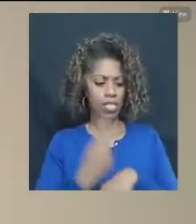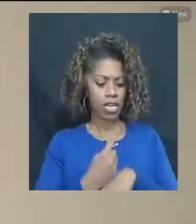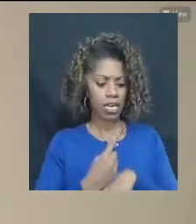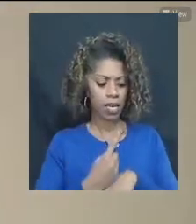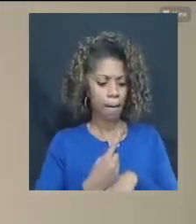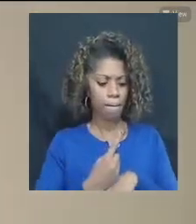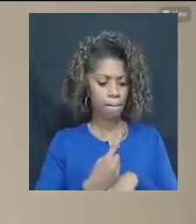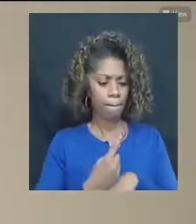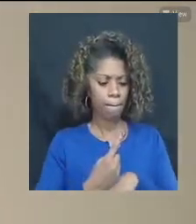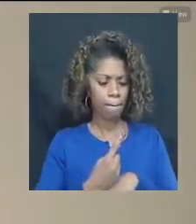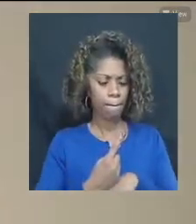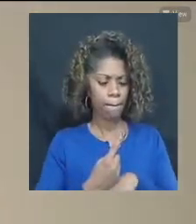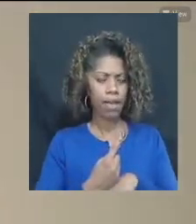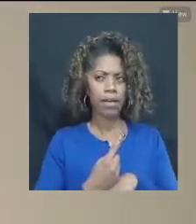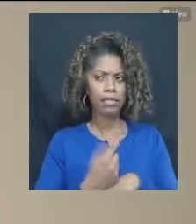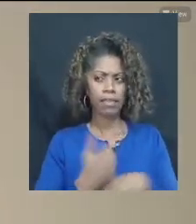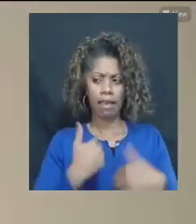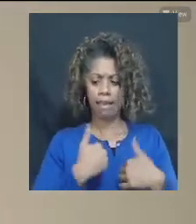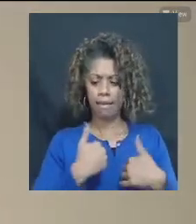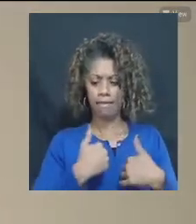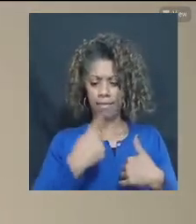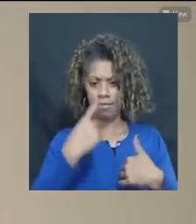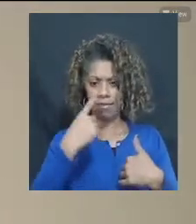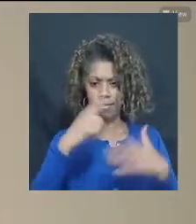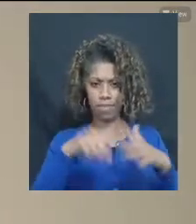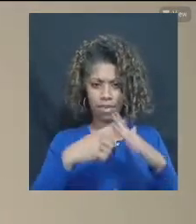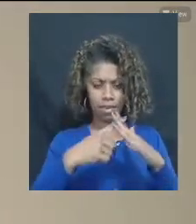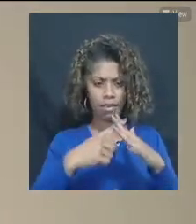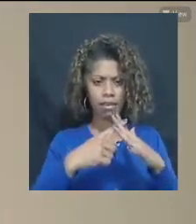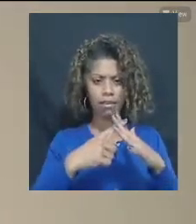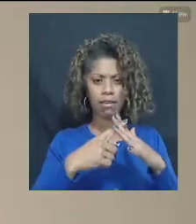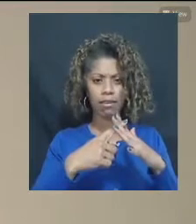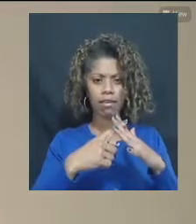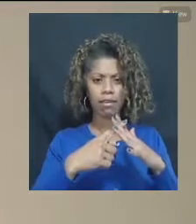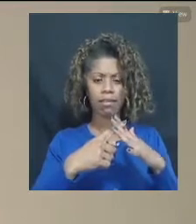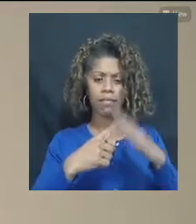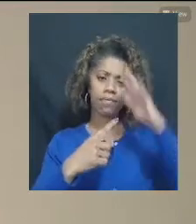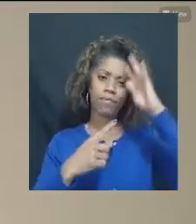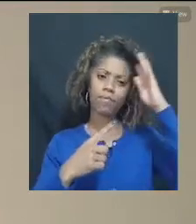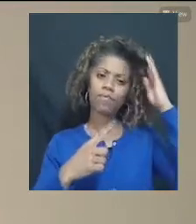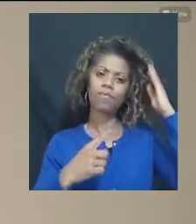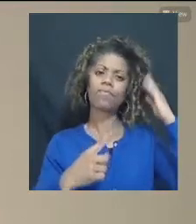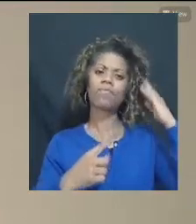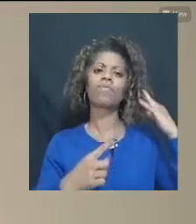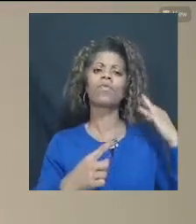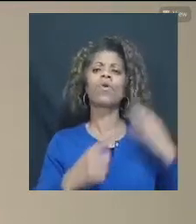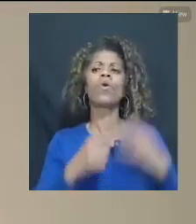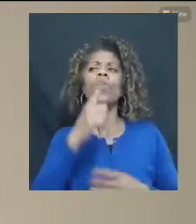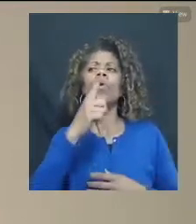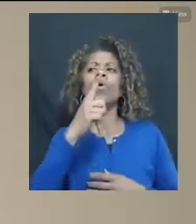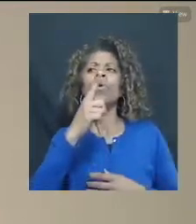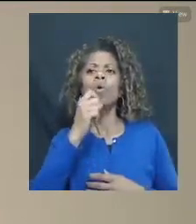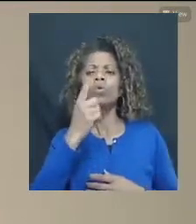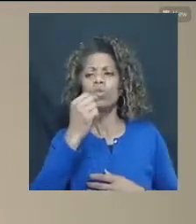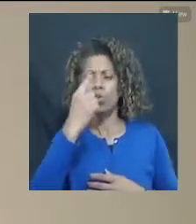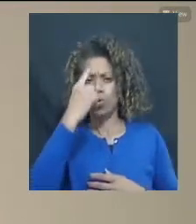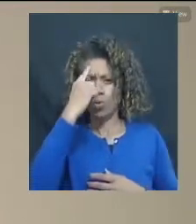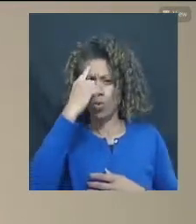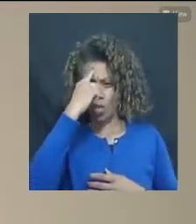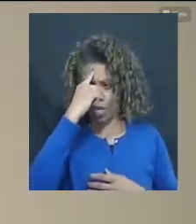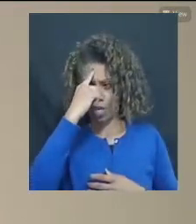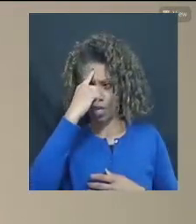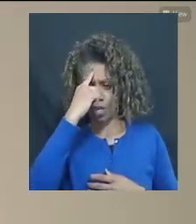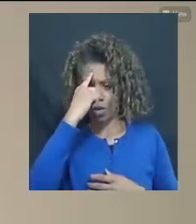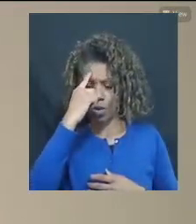of our minds is try to come up with the answer to who do you think we are, right? Whether you're talking about America, whether you're talking about Black